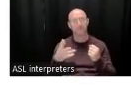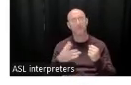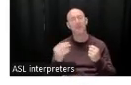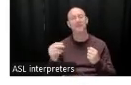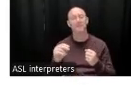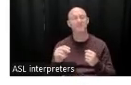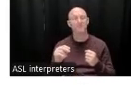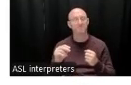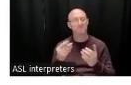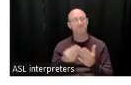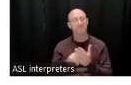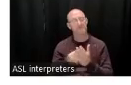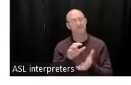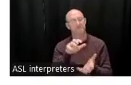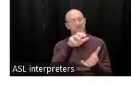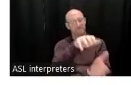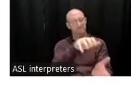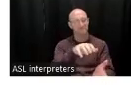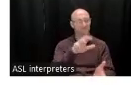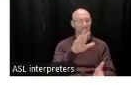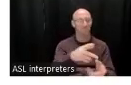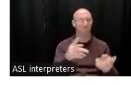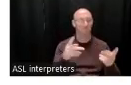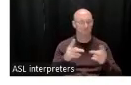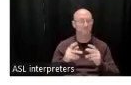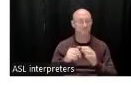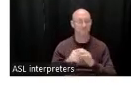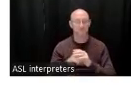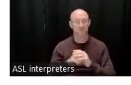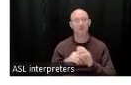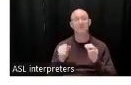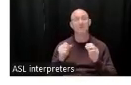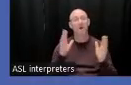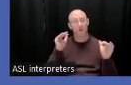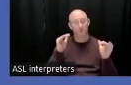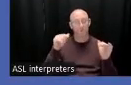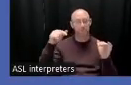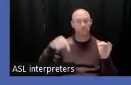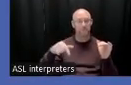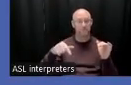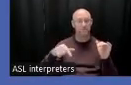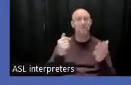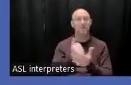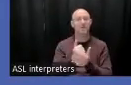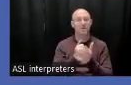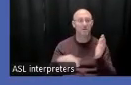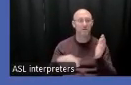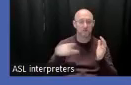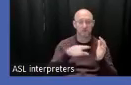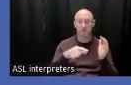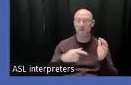invest in your project in the place where you're located. So I hope this has been helpful to you.